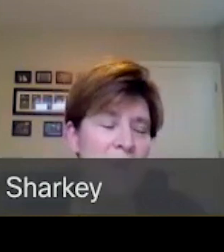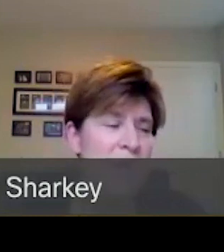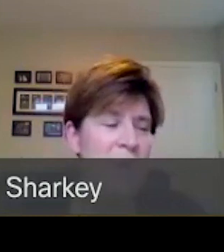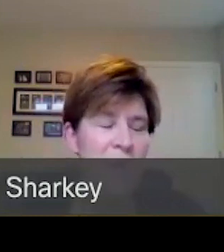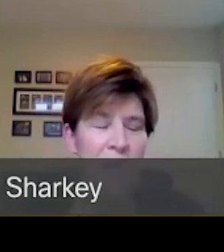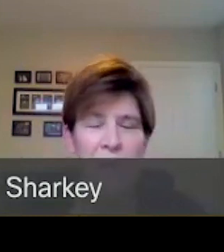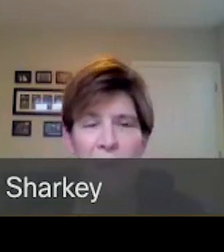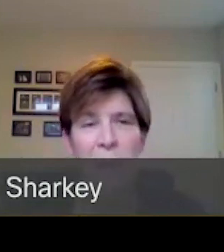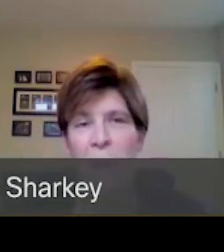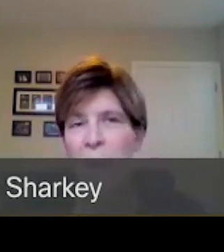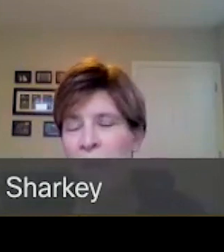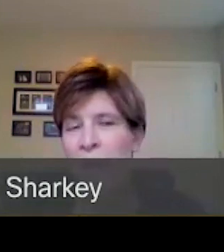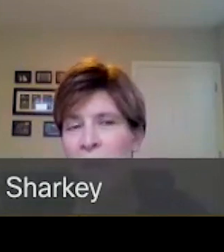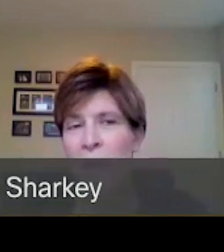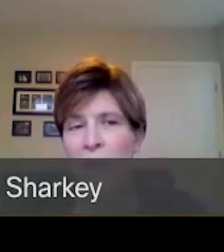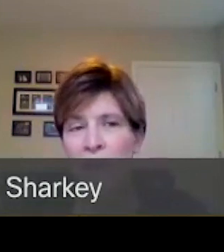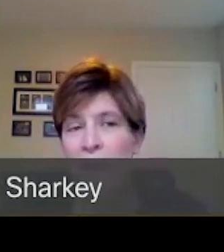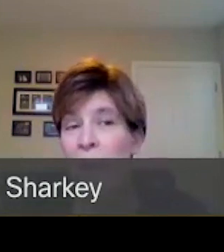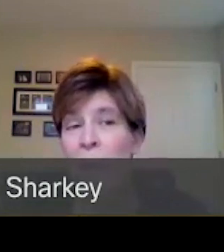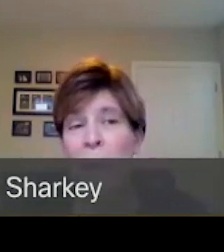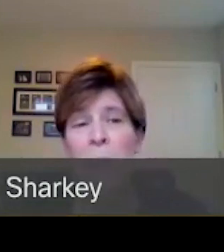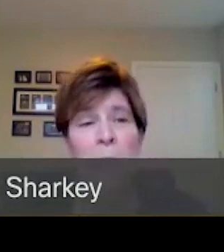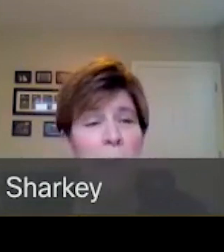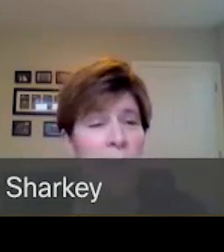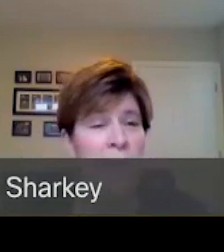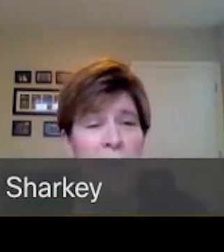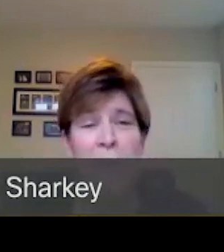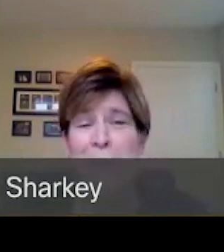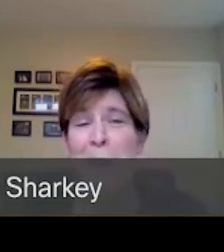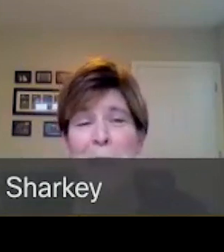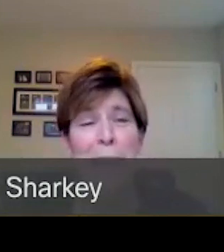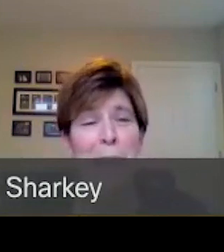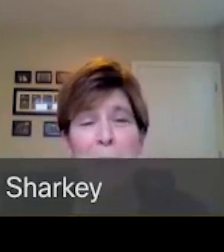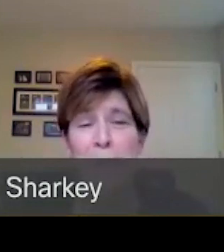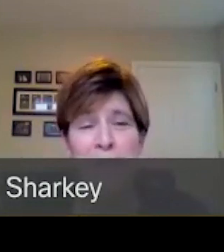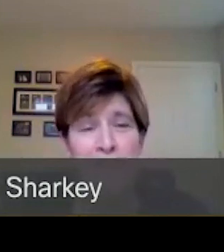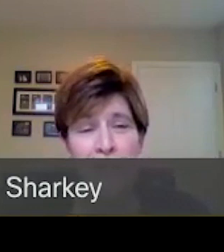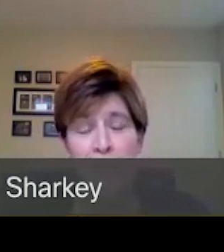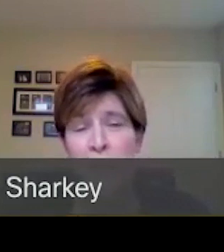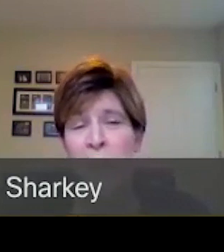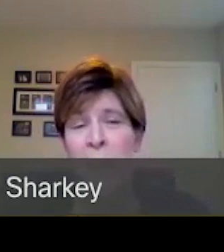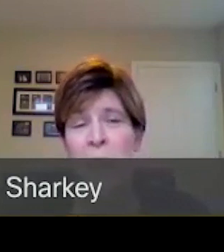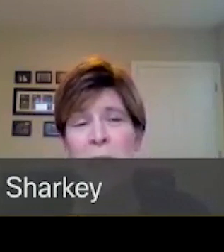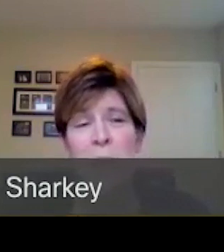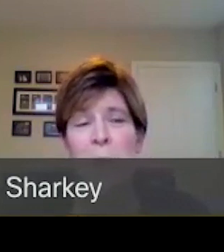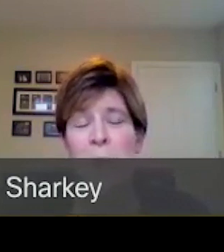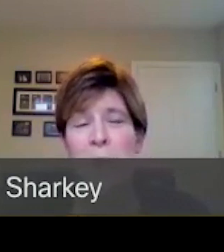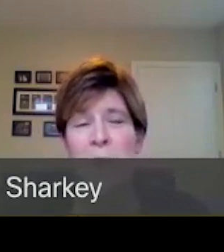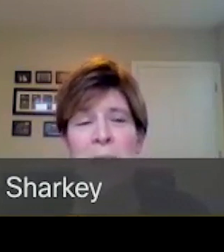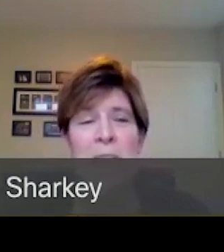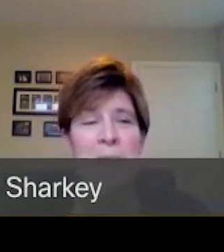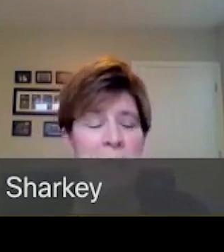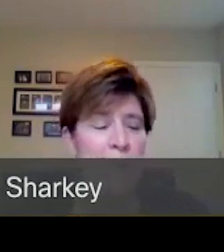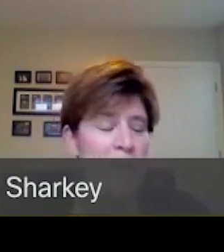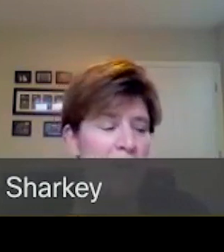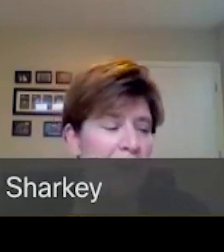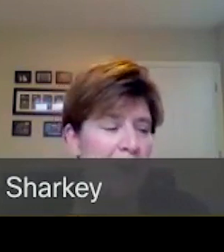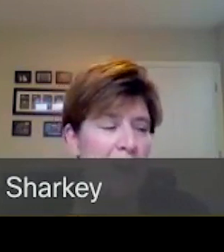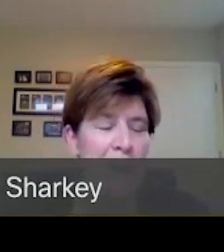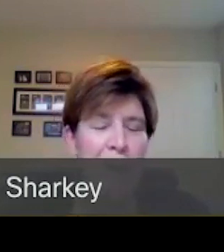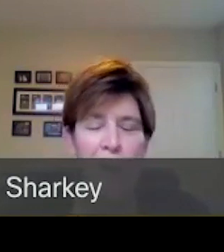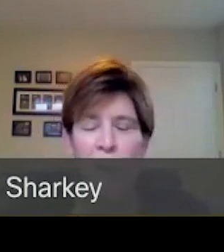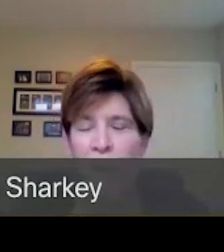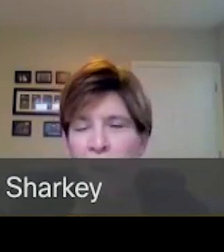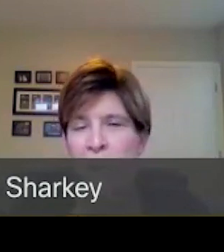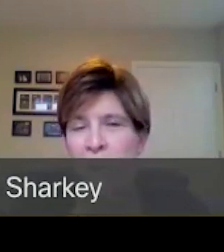answer questions that are relevant. They're all local questions and they're local systems. So the extent to which you're going to